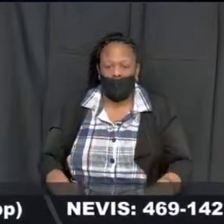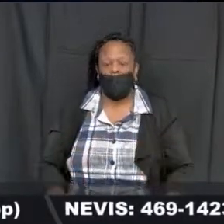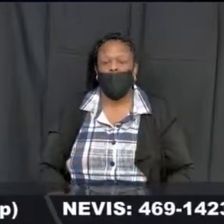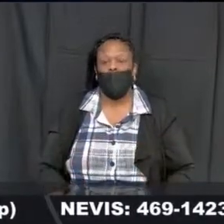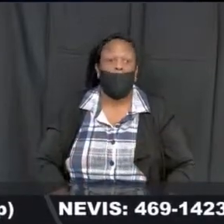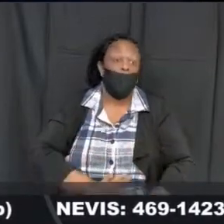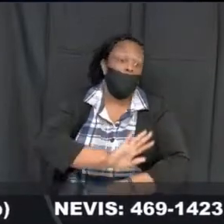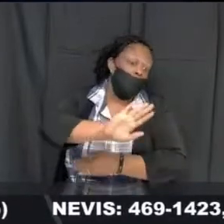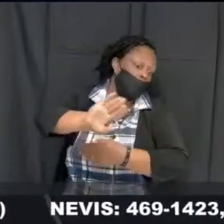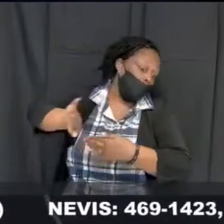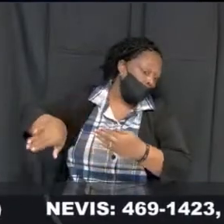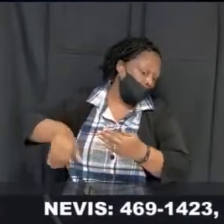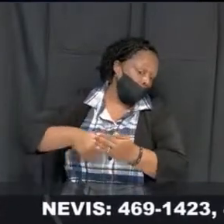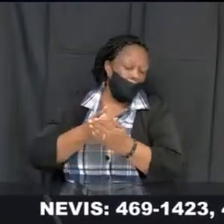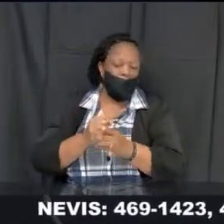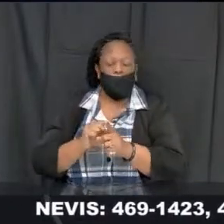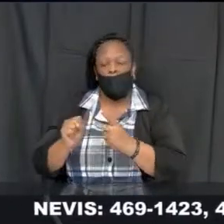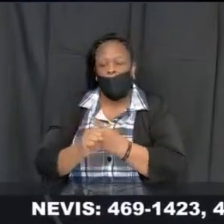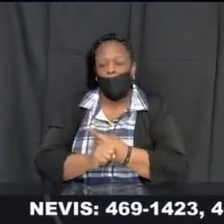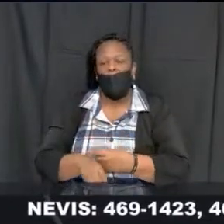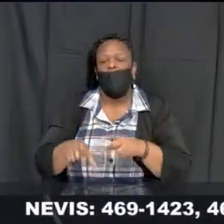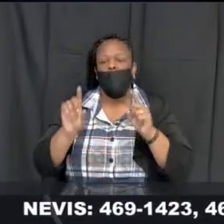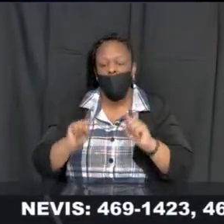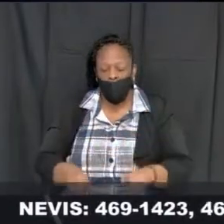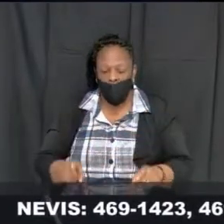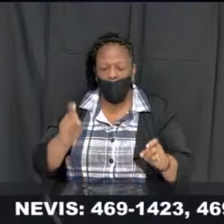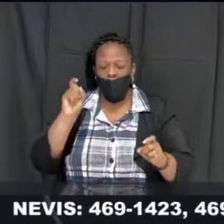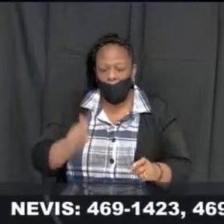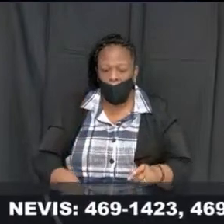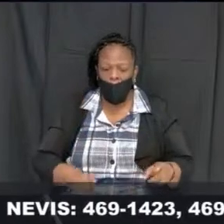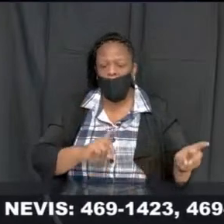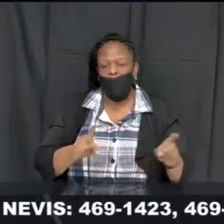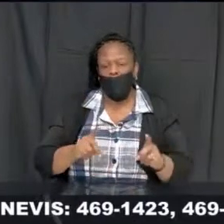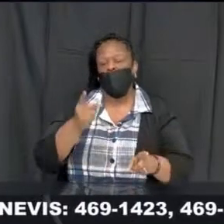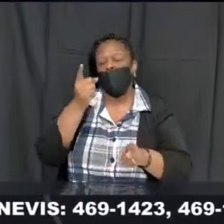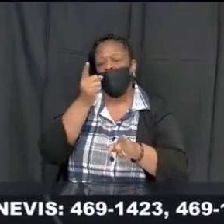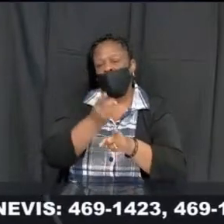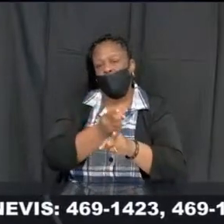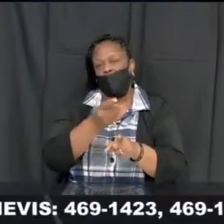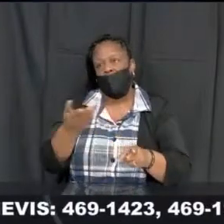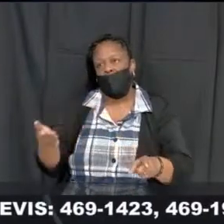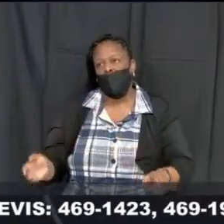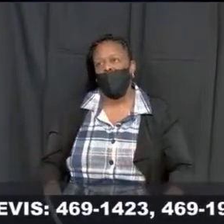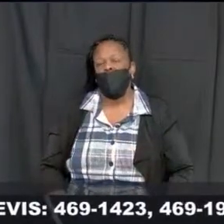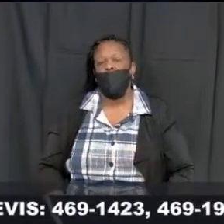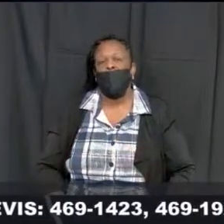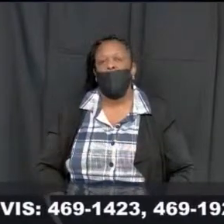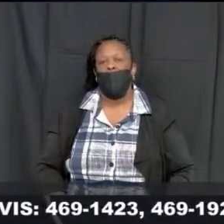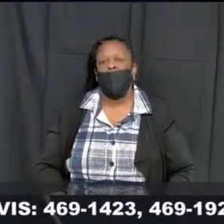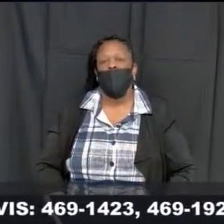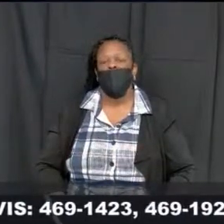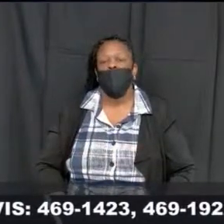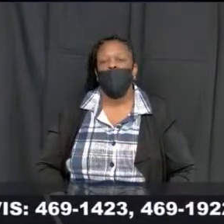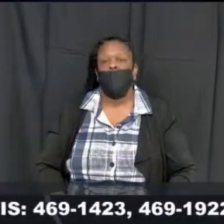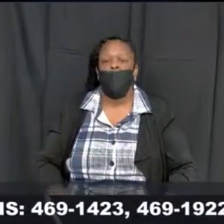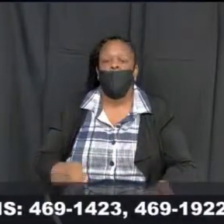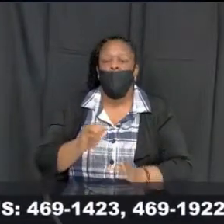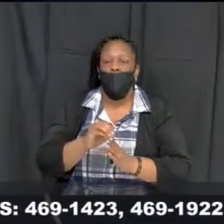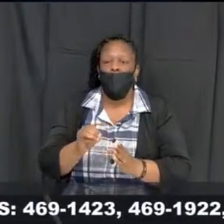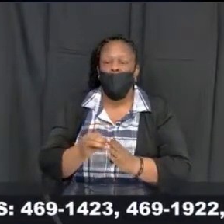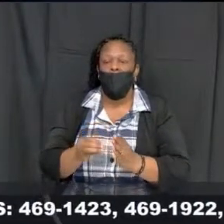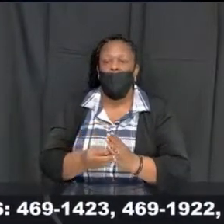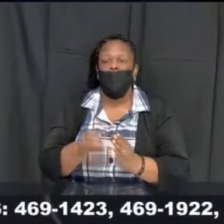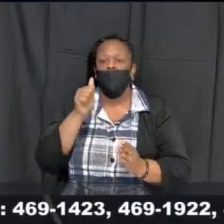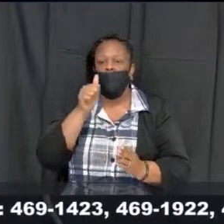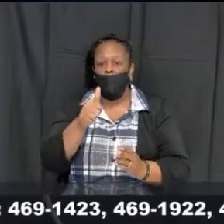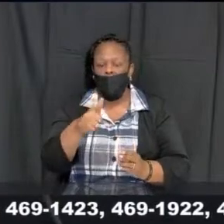of society approach. Ladies and gentlemen, all I am asking you, be counted. Be counted in the